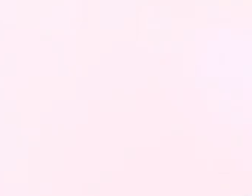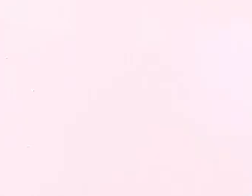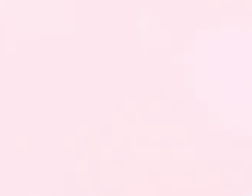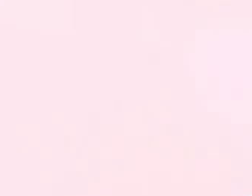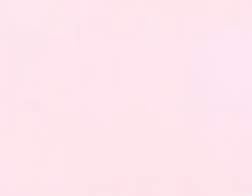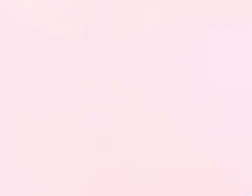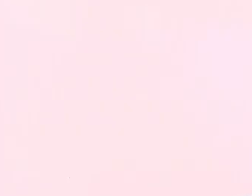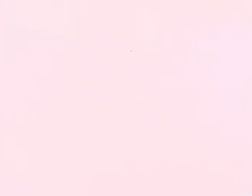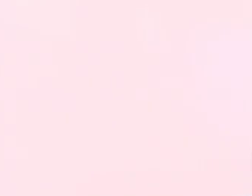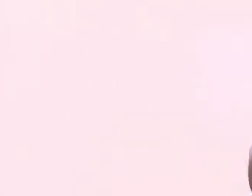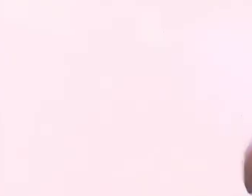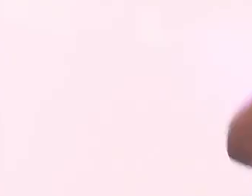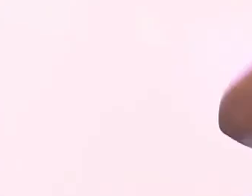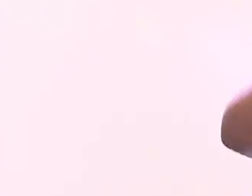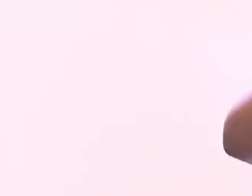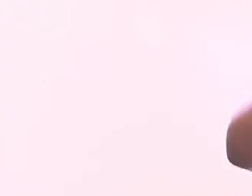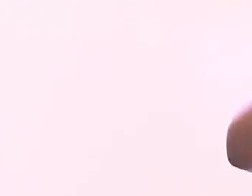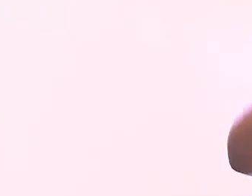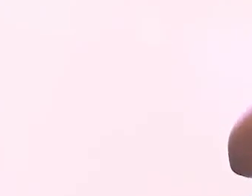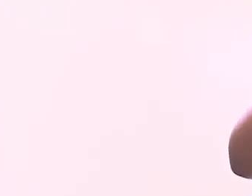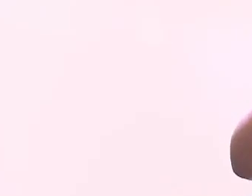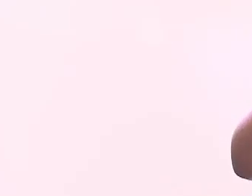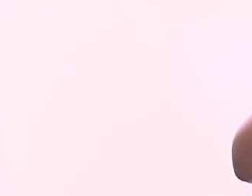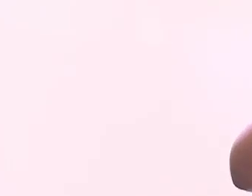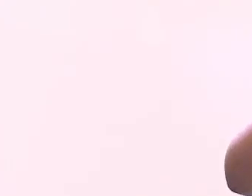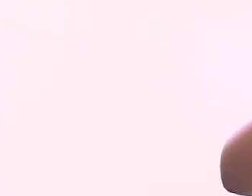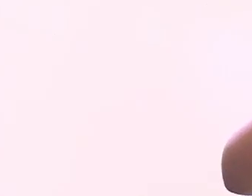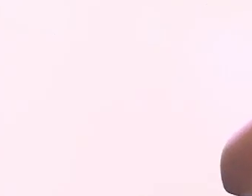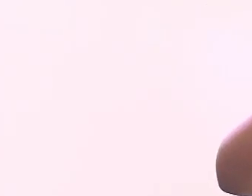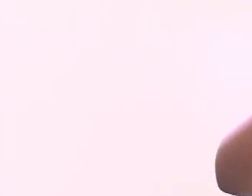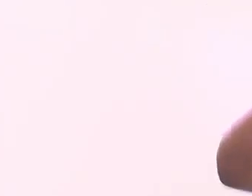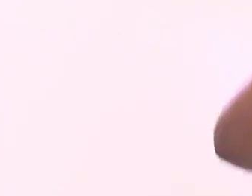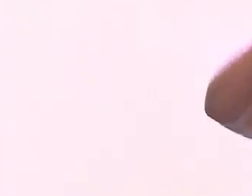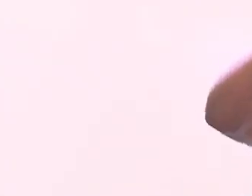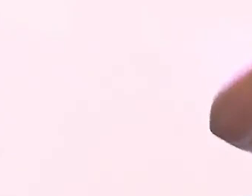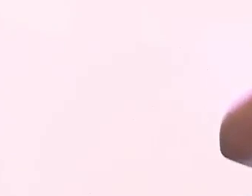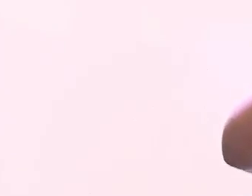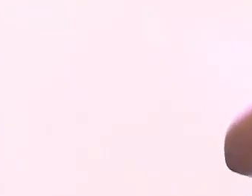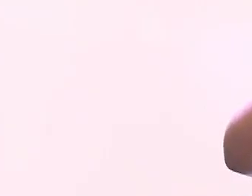with people in the EMEA sector, specifically